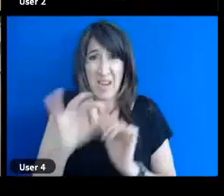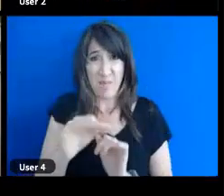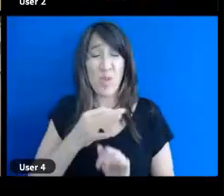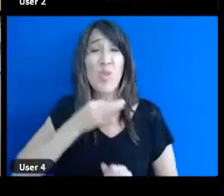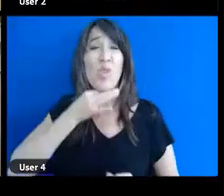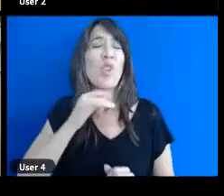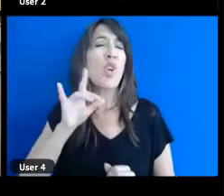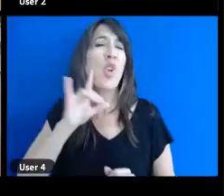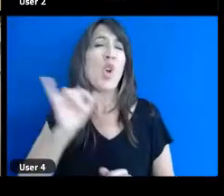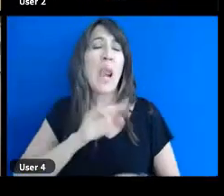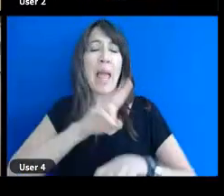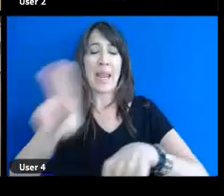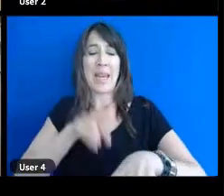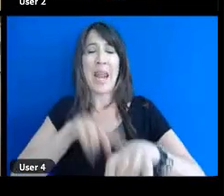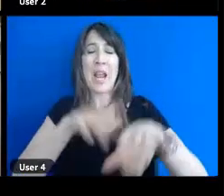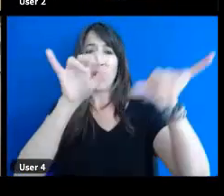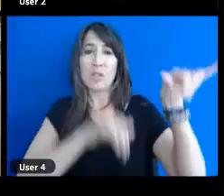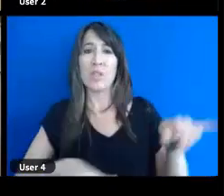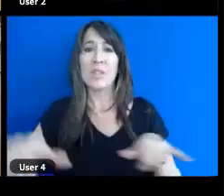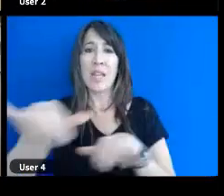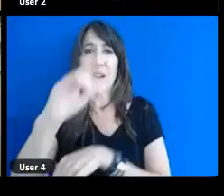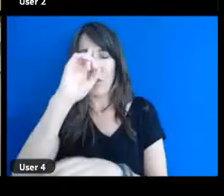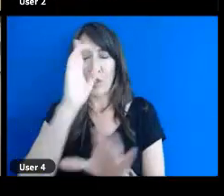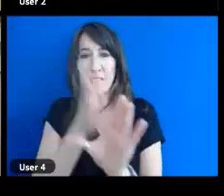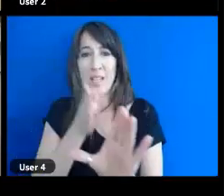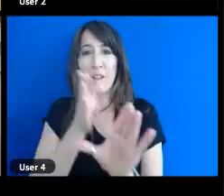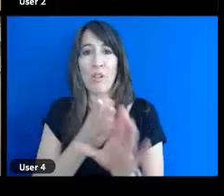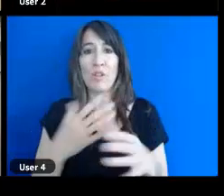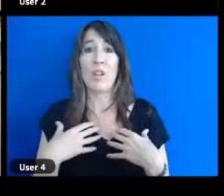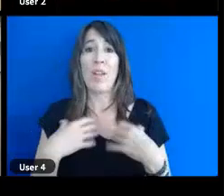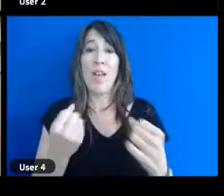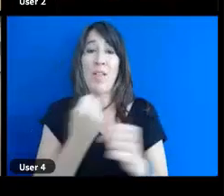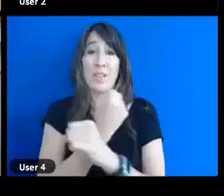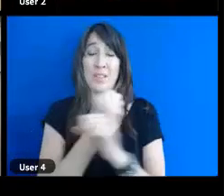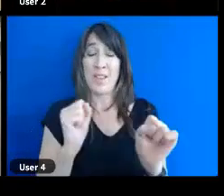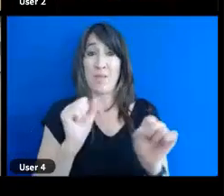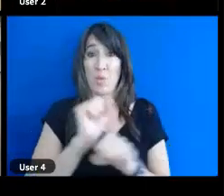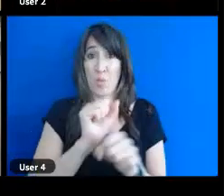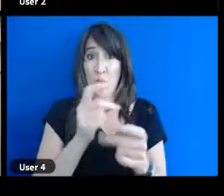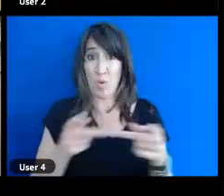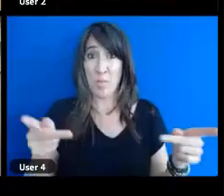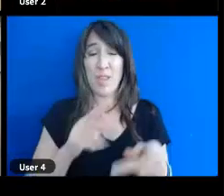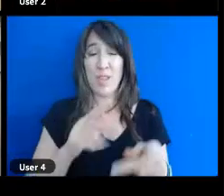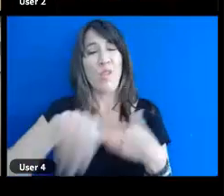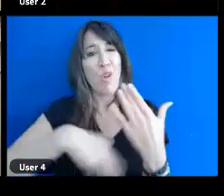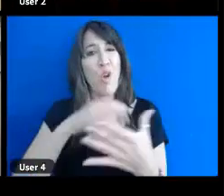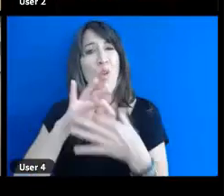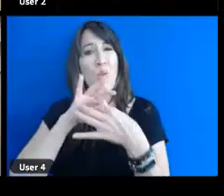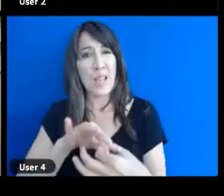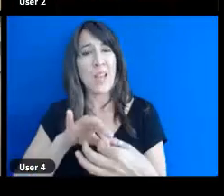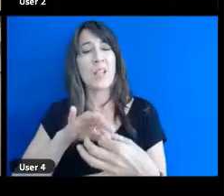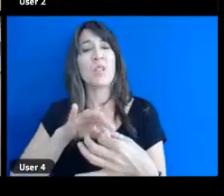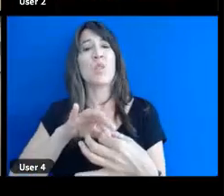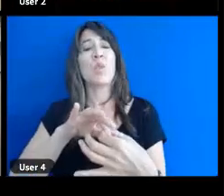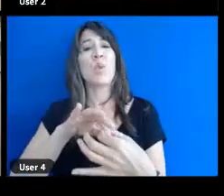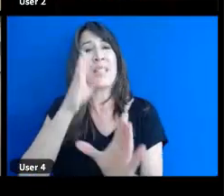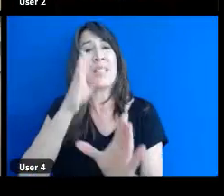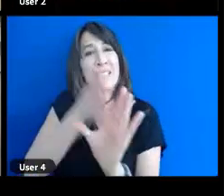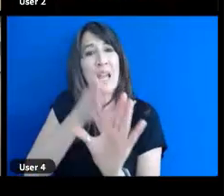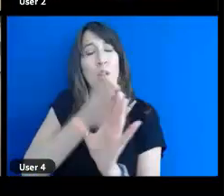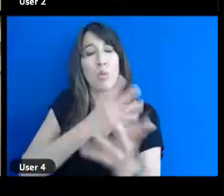things, if you're ever curious about the national standard for psychological health and safety in the workplace, these are all